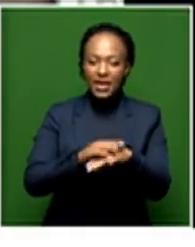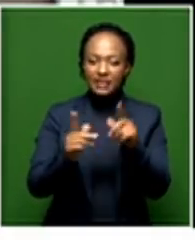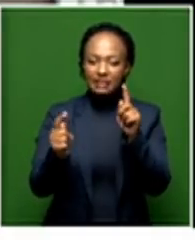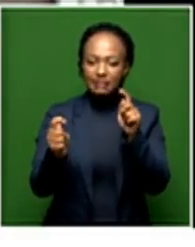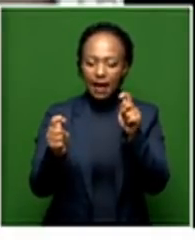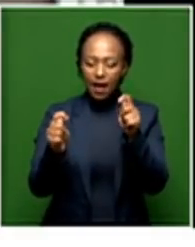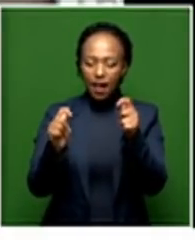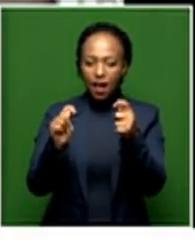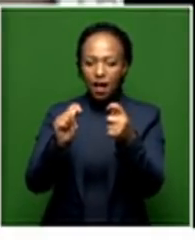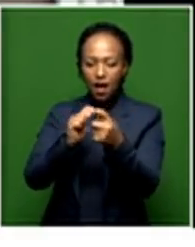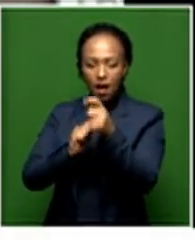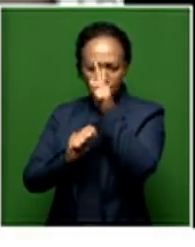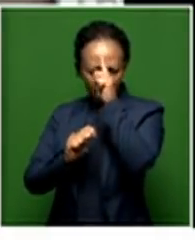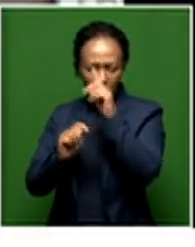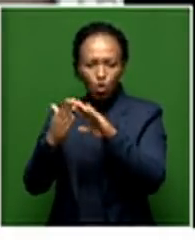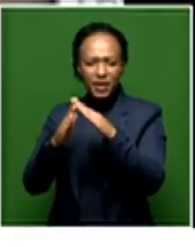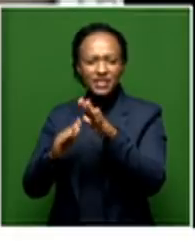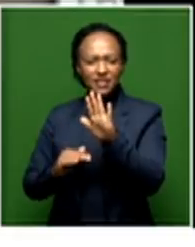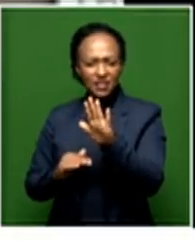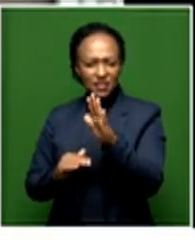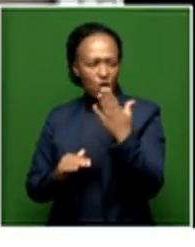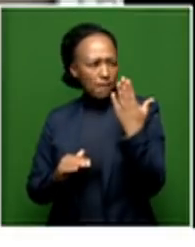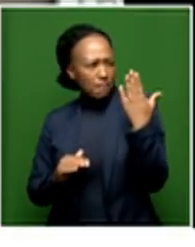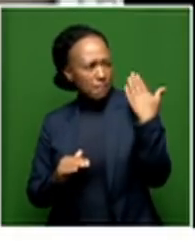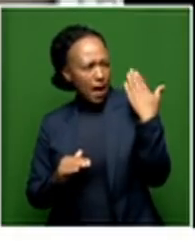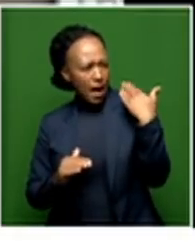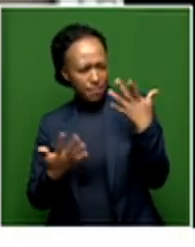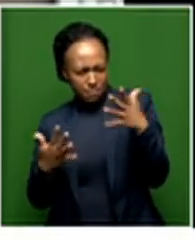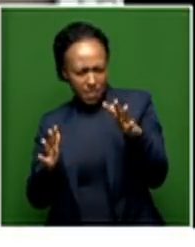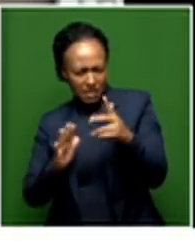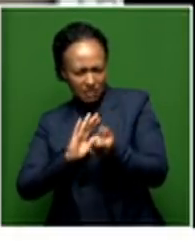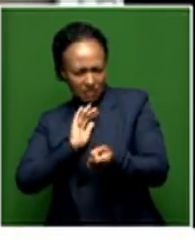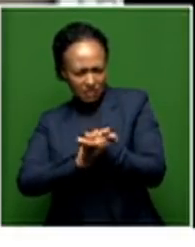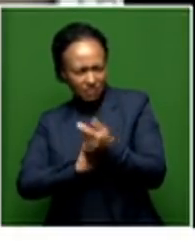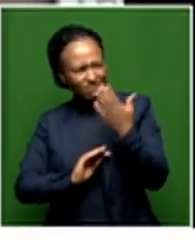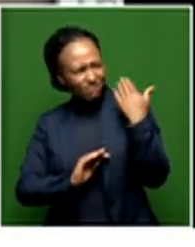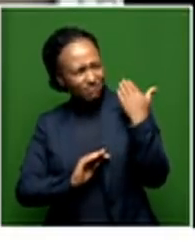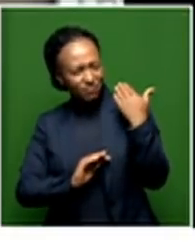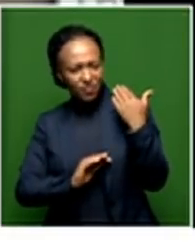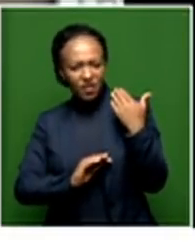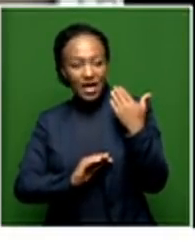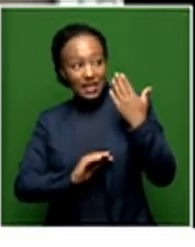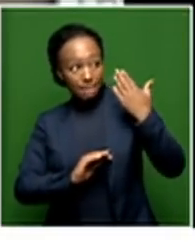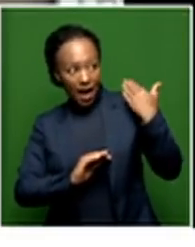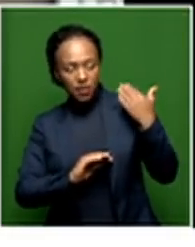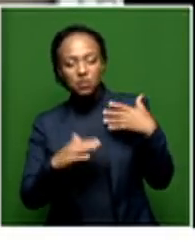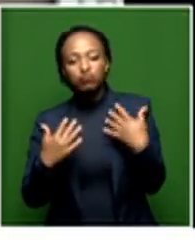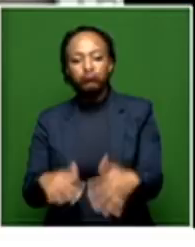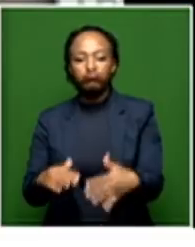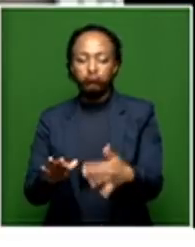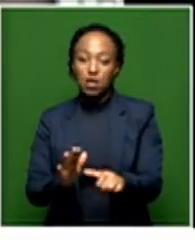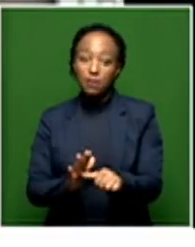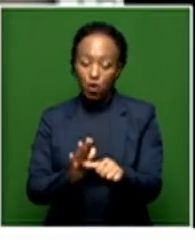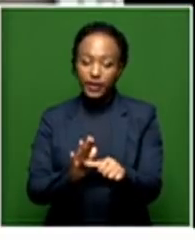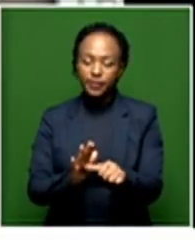the Black community, that there was a time in the past, and that past, I said the timeline is very important. We're